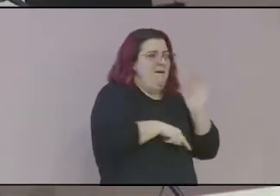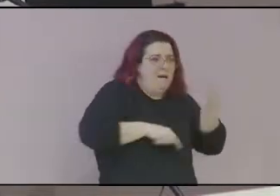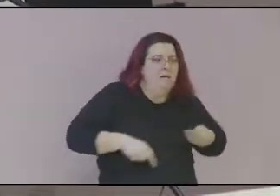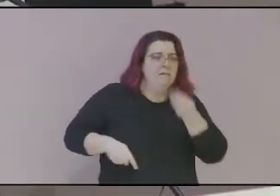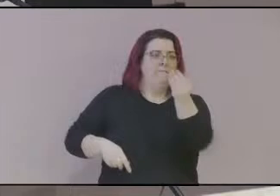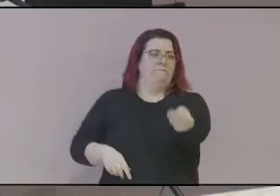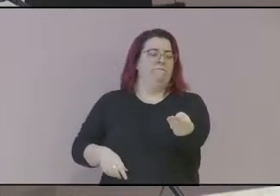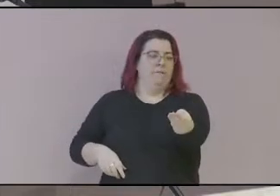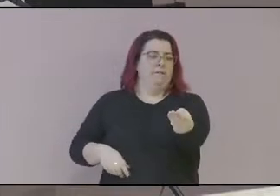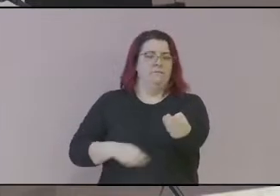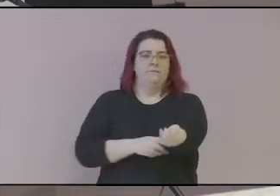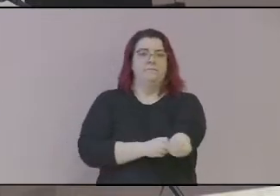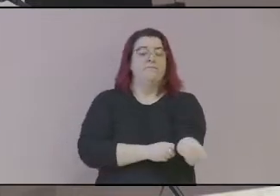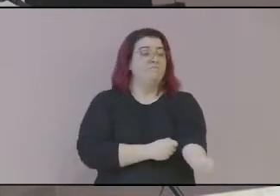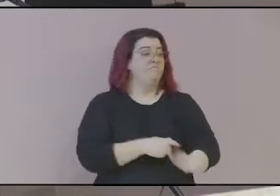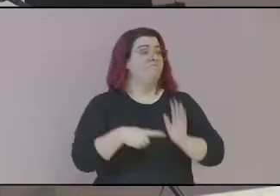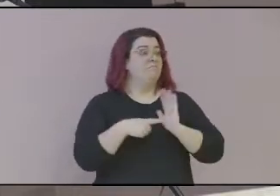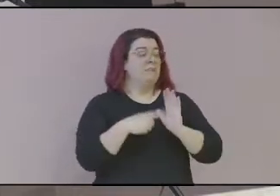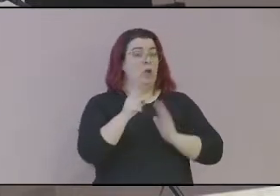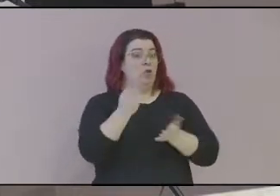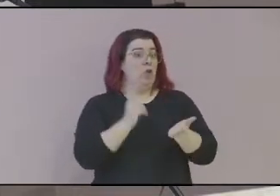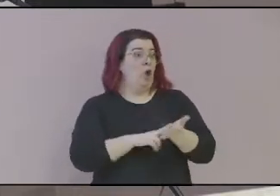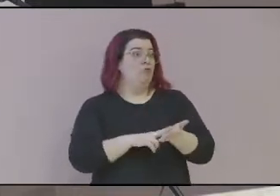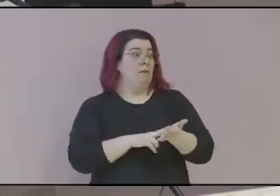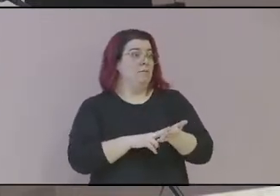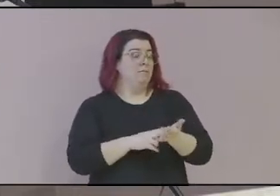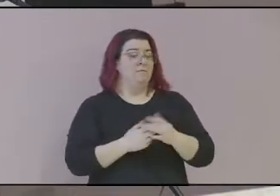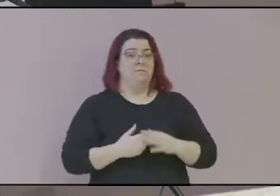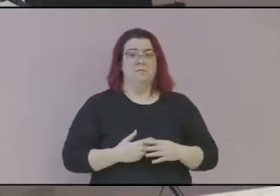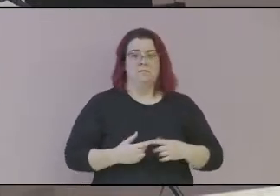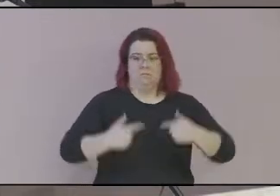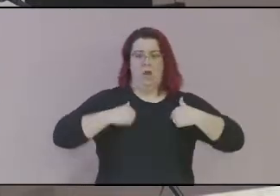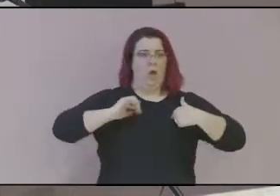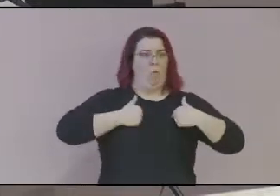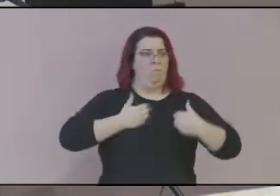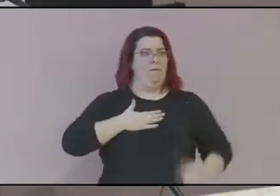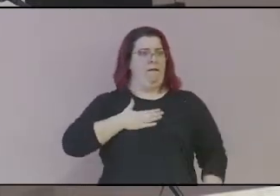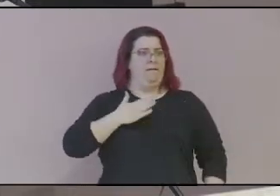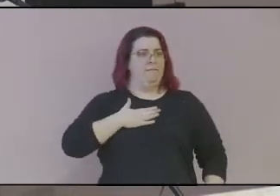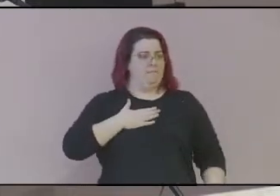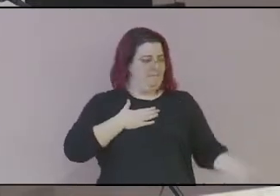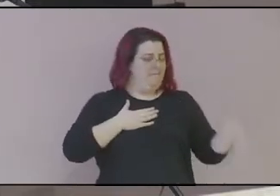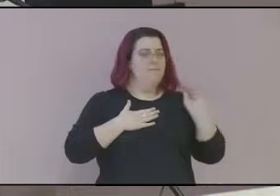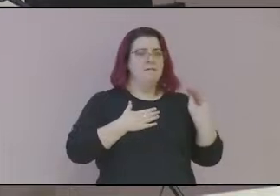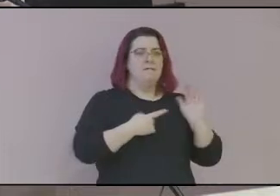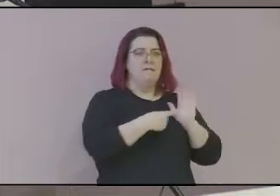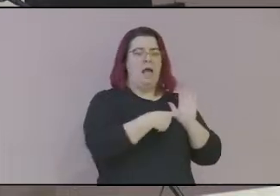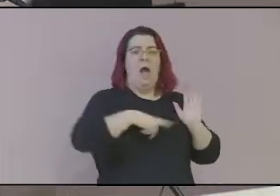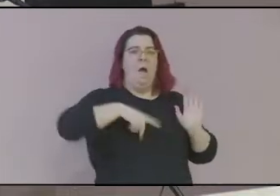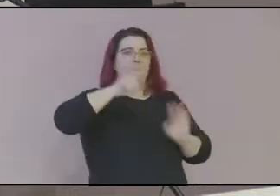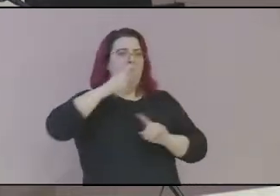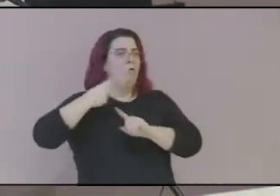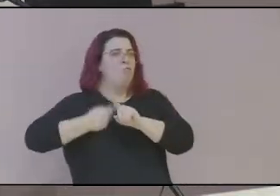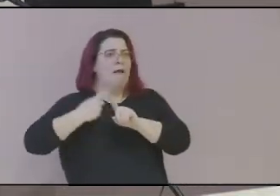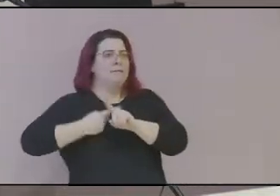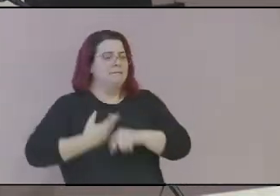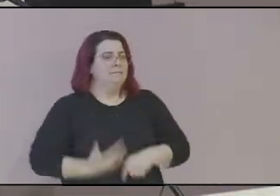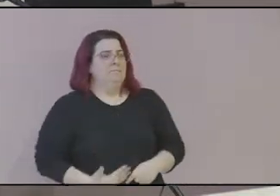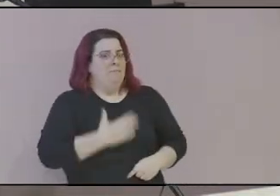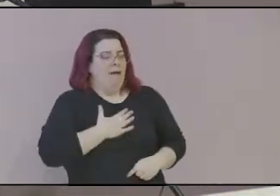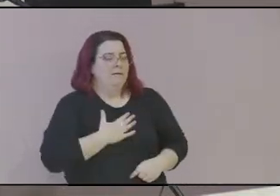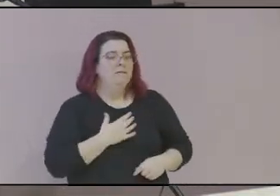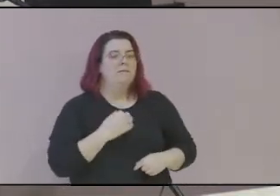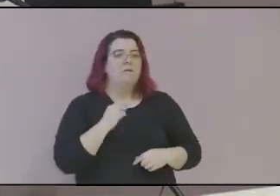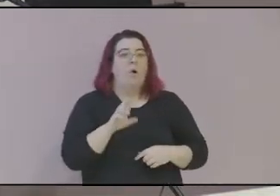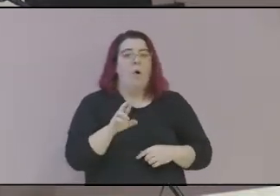the contract you have for your ventilator, either showing that you own it and aren't renting it from an insurer, or showing what the contract